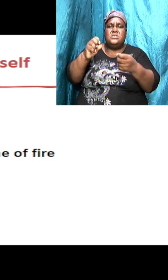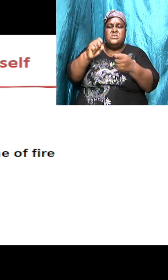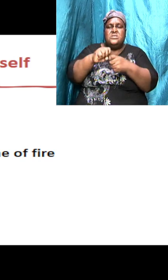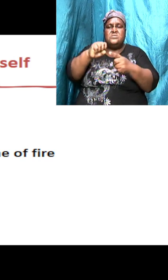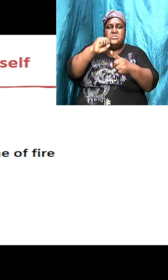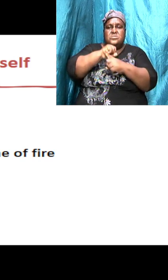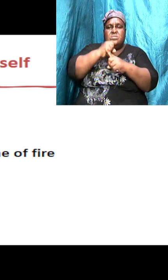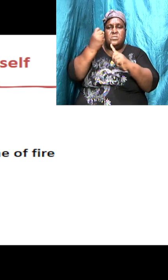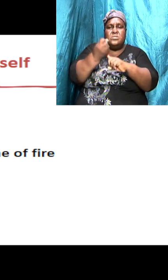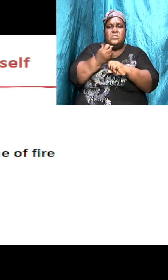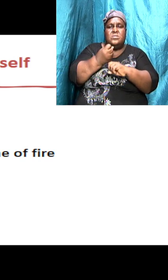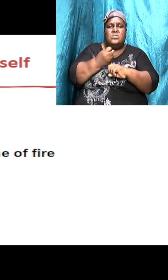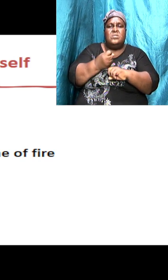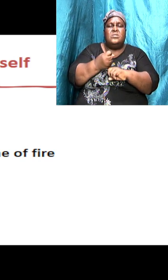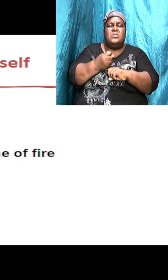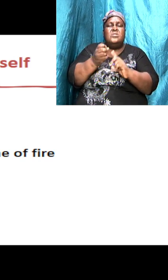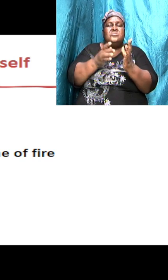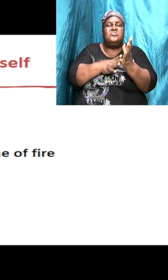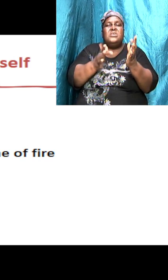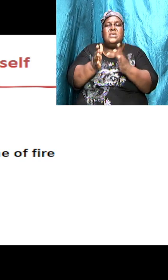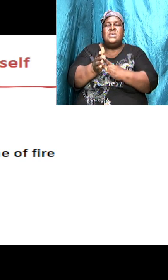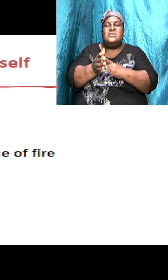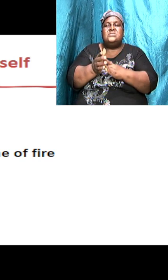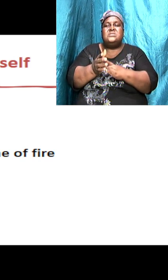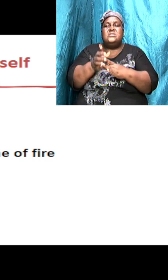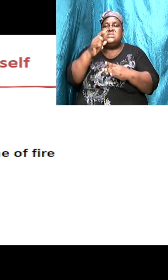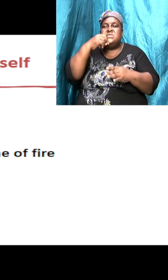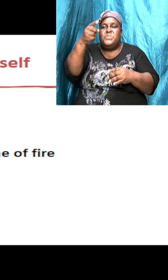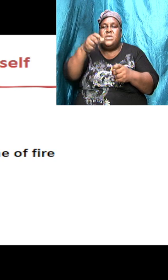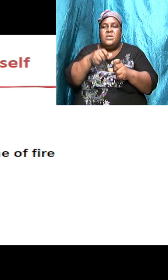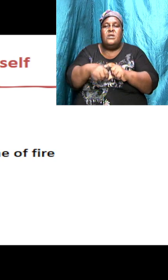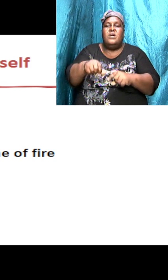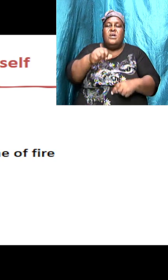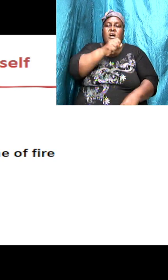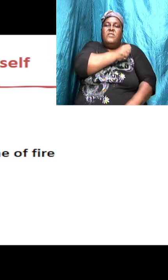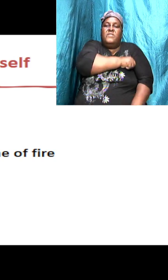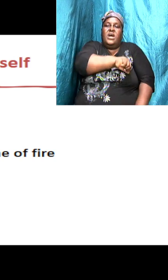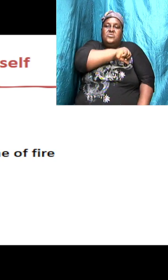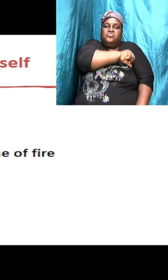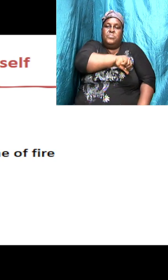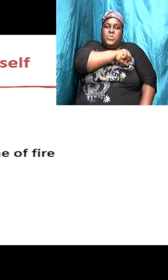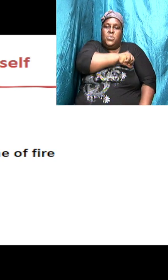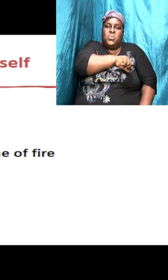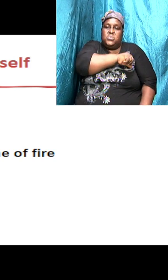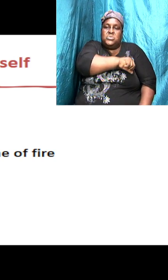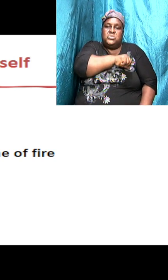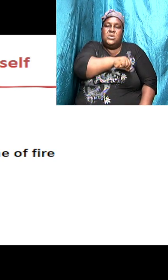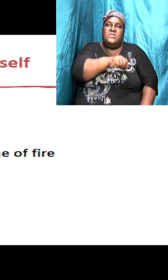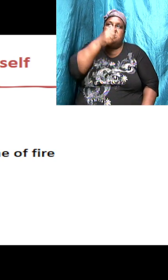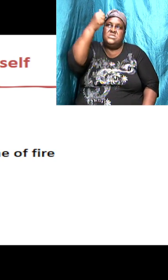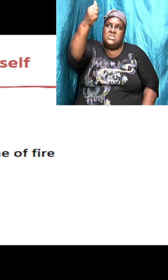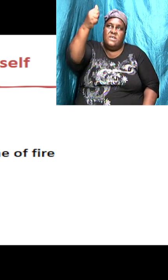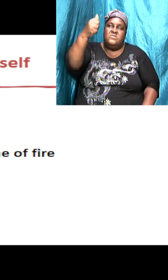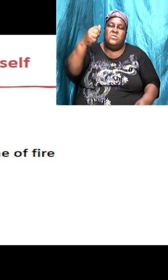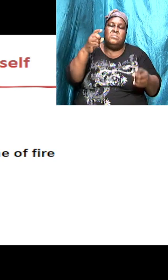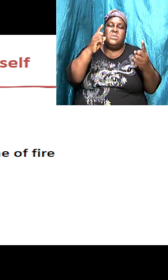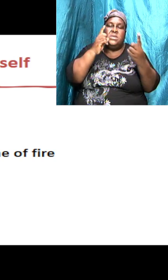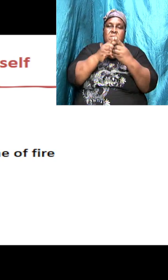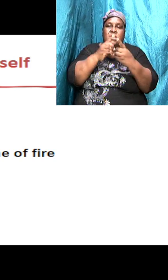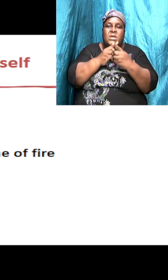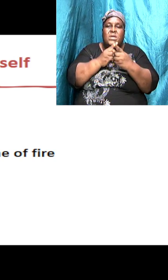Jesus described a particular attribute of himself to meet and counter that